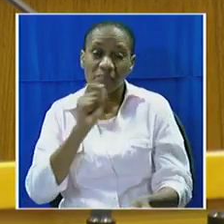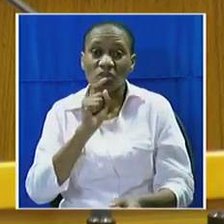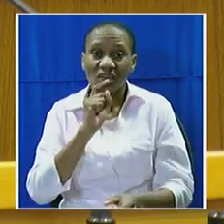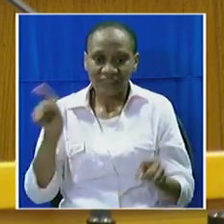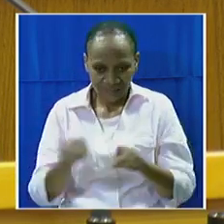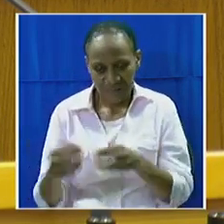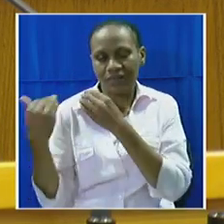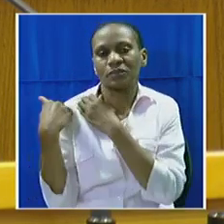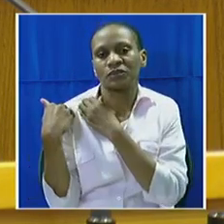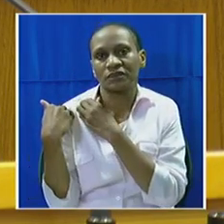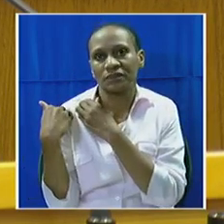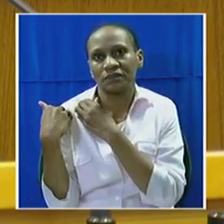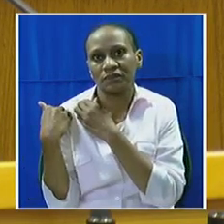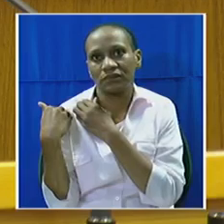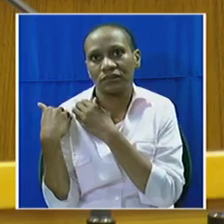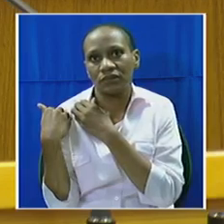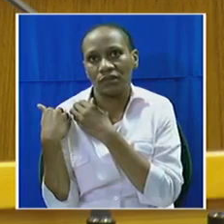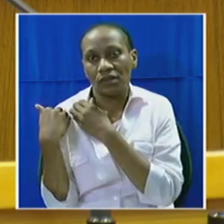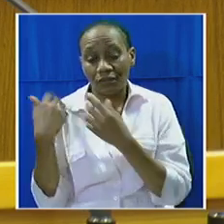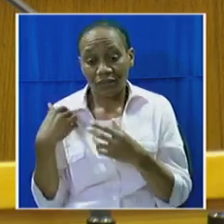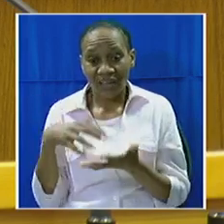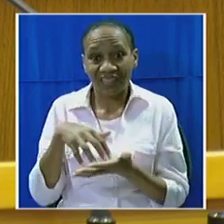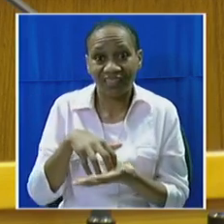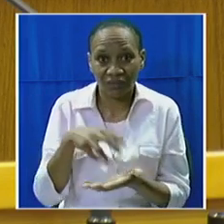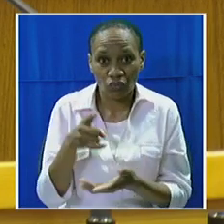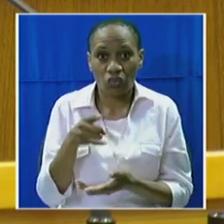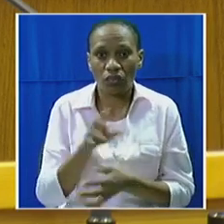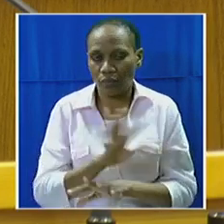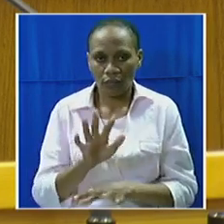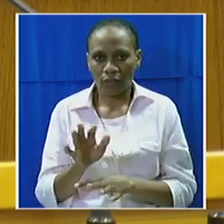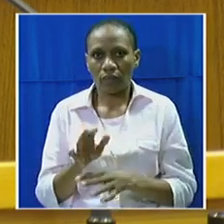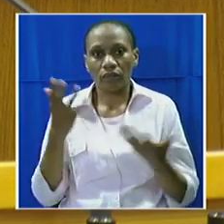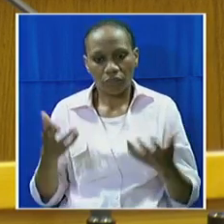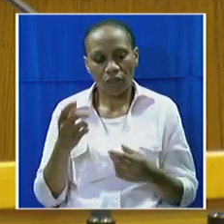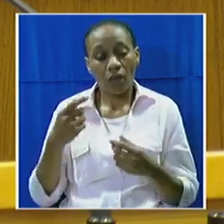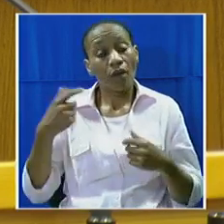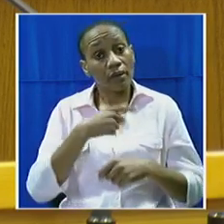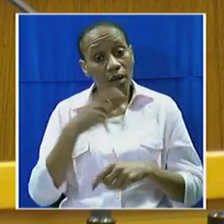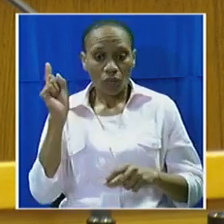responsibilities. And I dare not linger, for my long walk